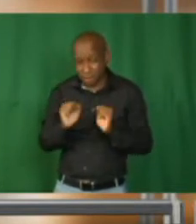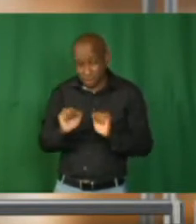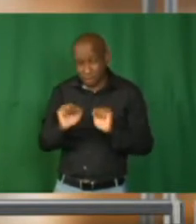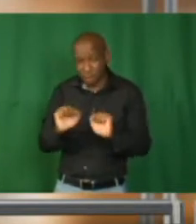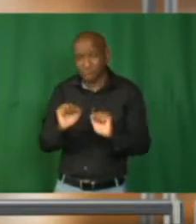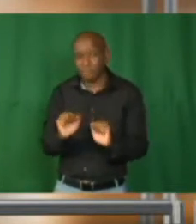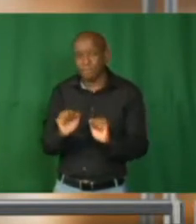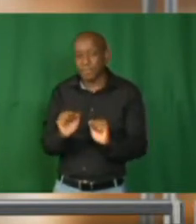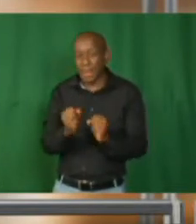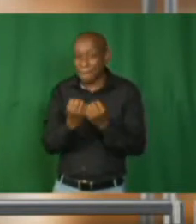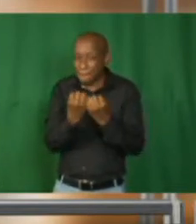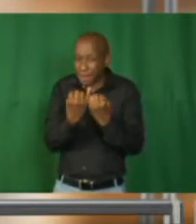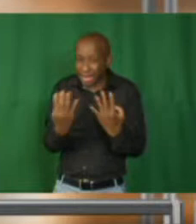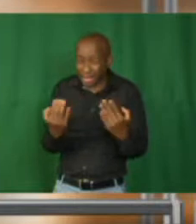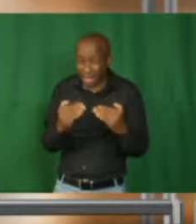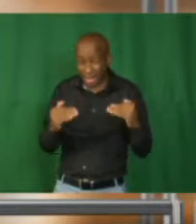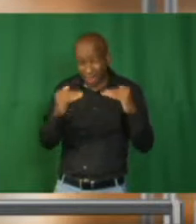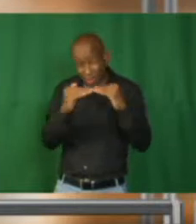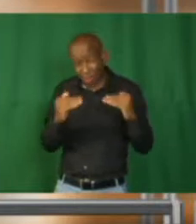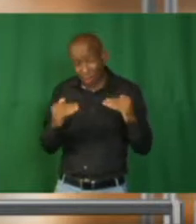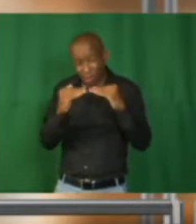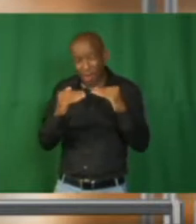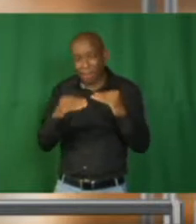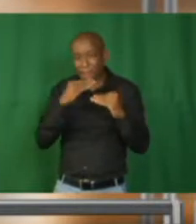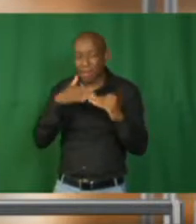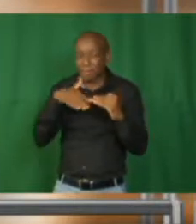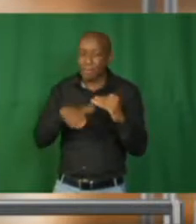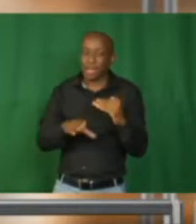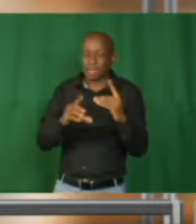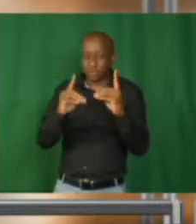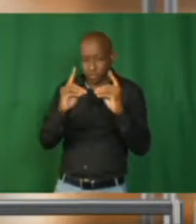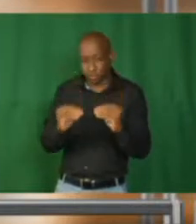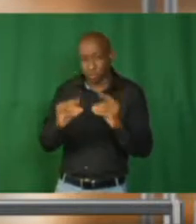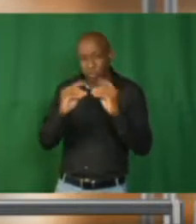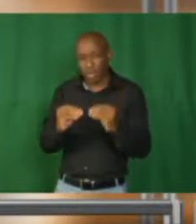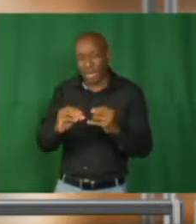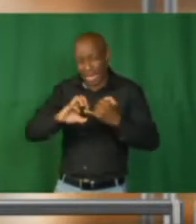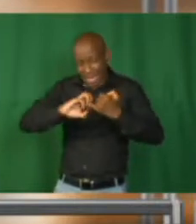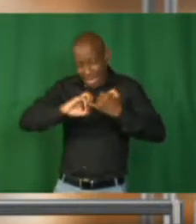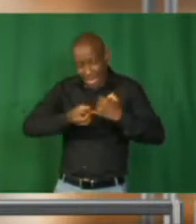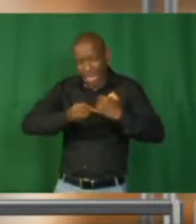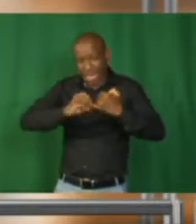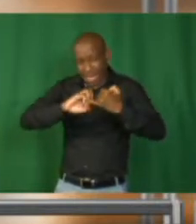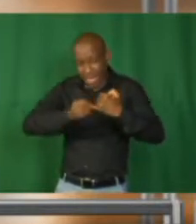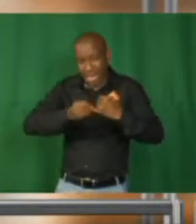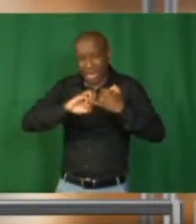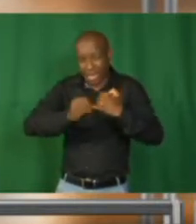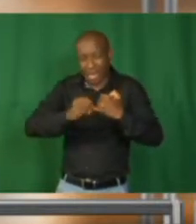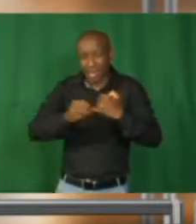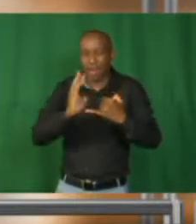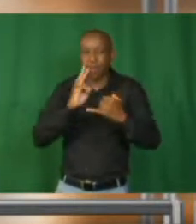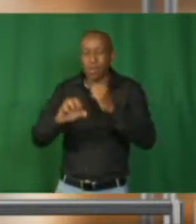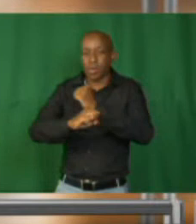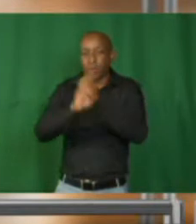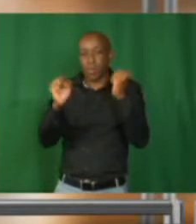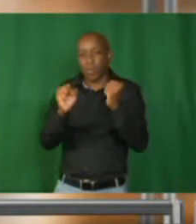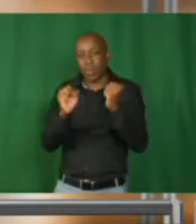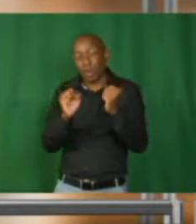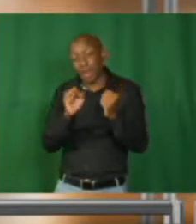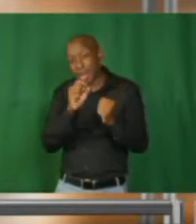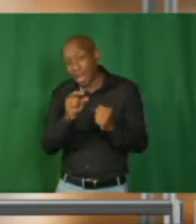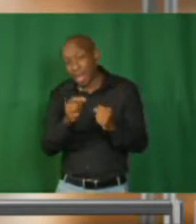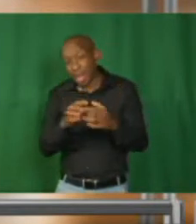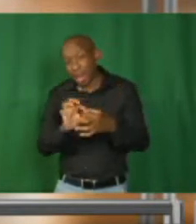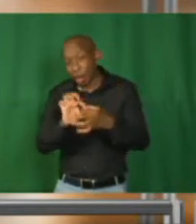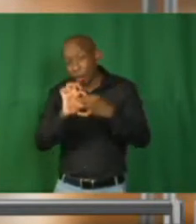try. So mathematical equations are like that, I think. Eventually, if you keep trying, you'll be able to do it. Form 3s, I hope